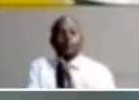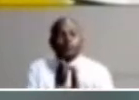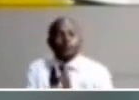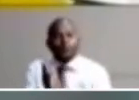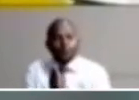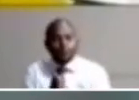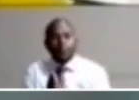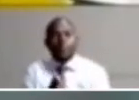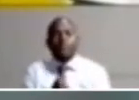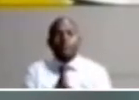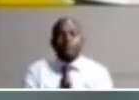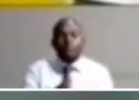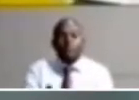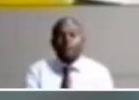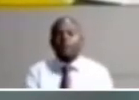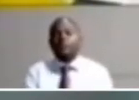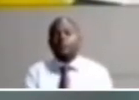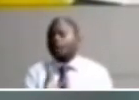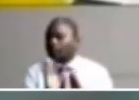for buying.